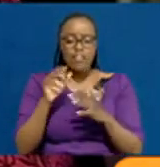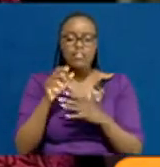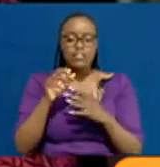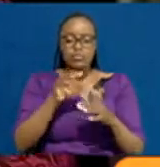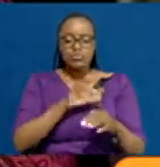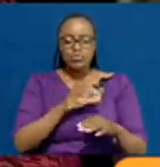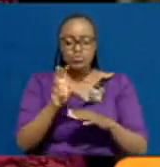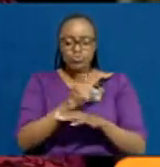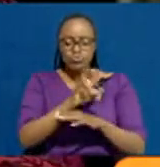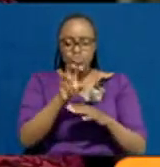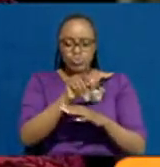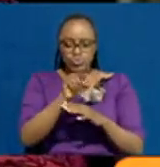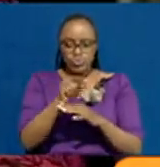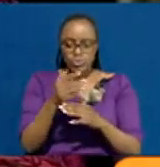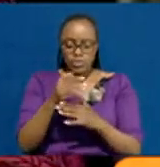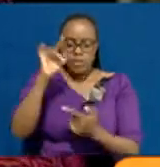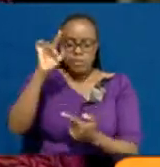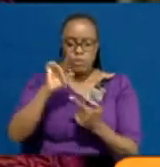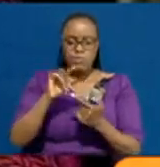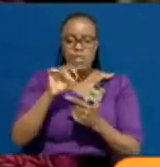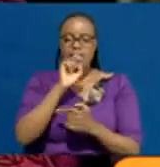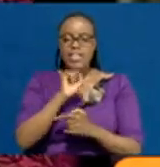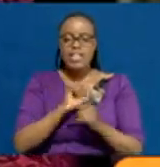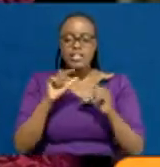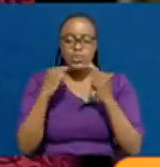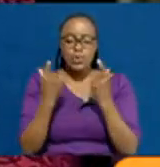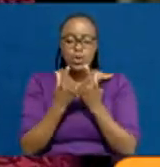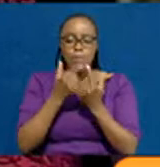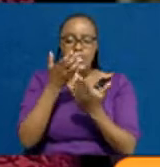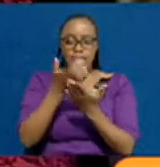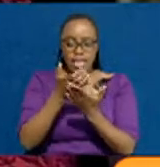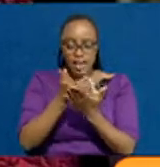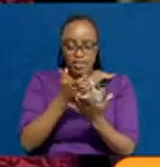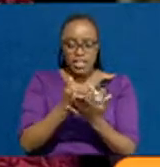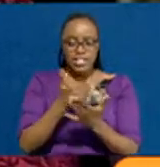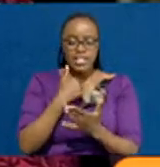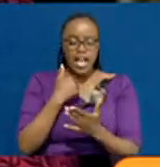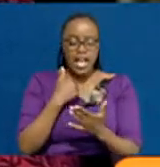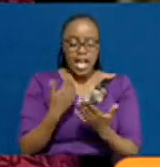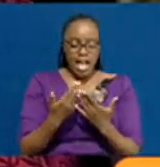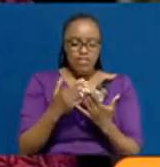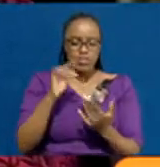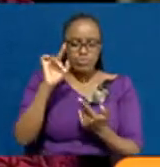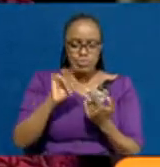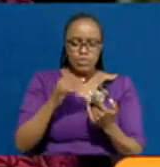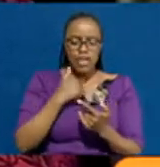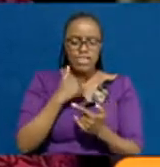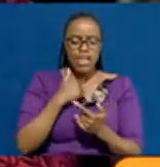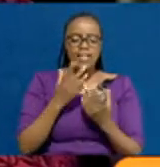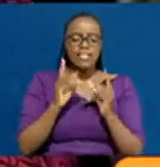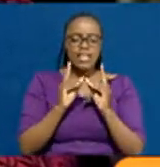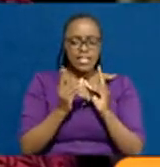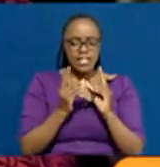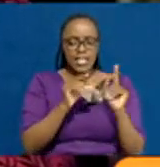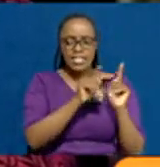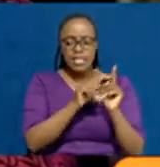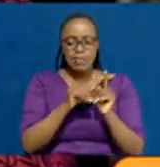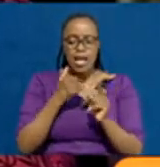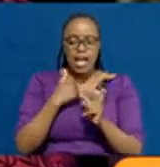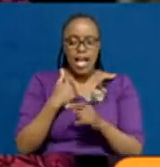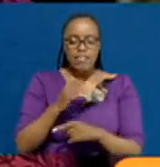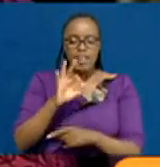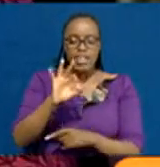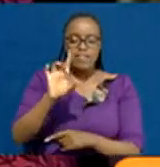clinical trials to lower the age group, and based on the evidence, then they were able to generate enough data, and actually these vaccines are